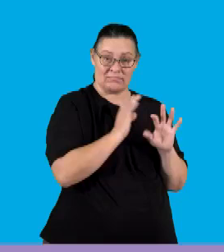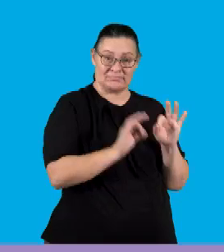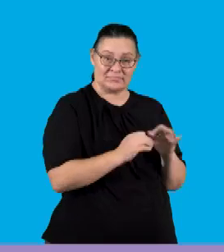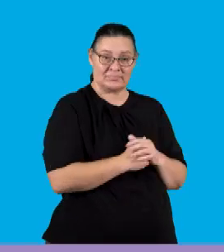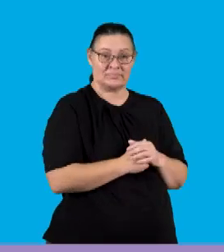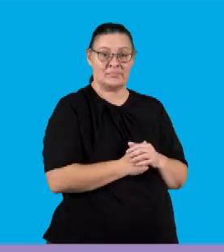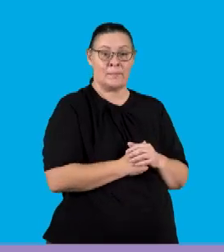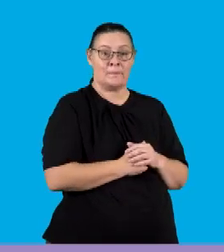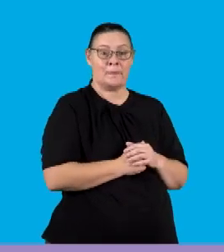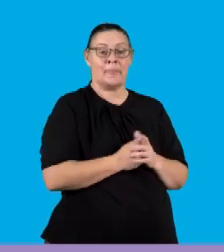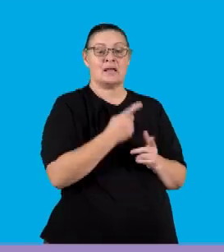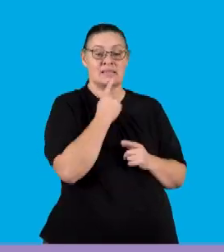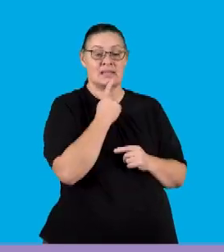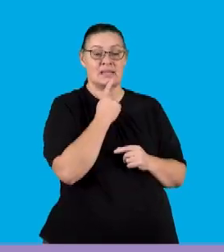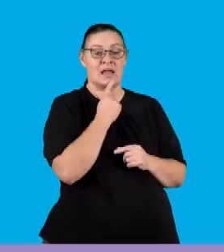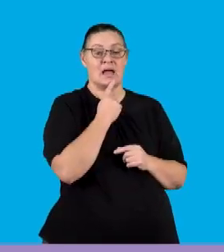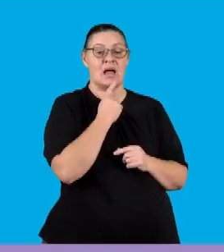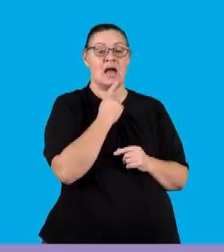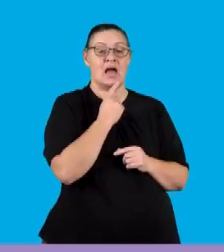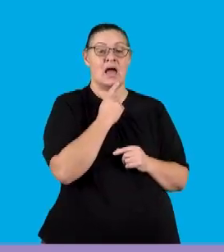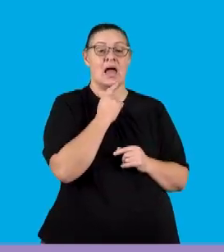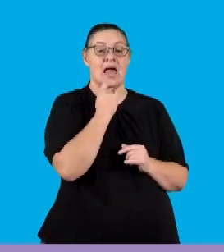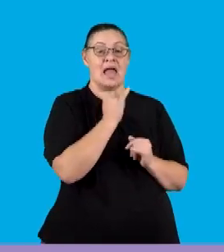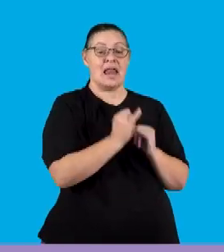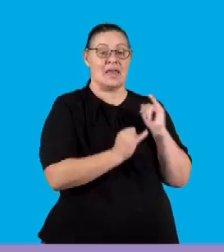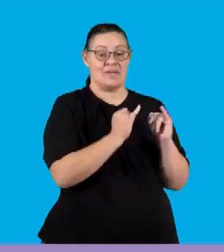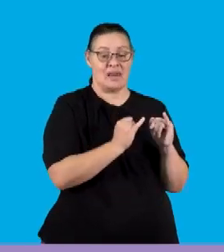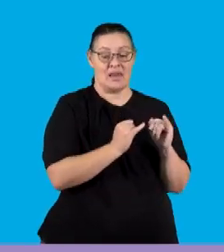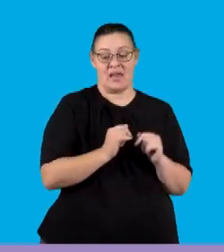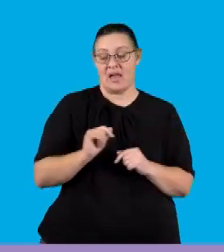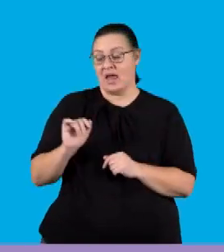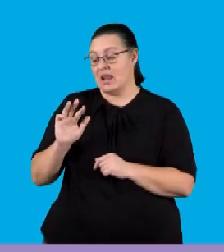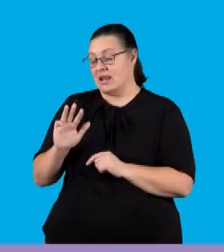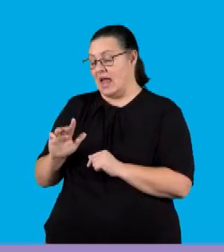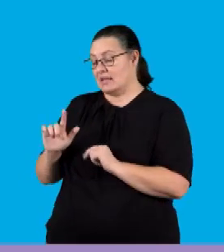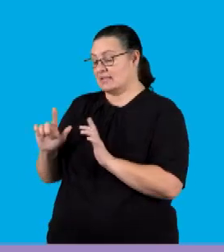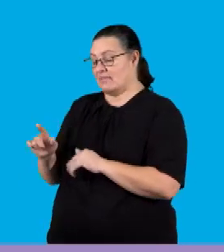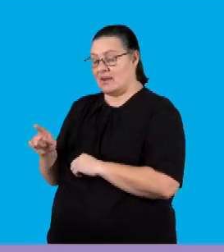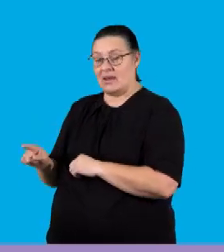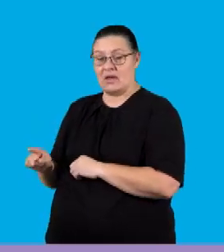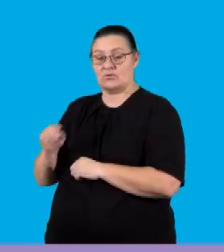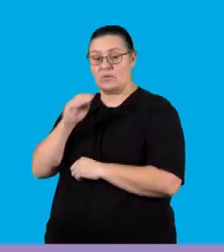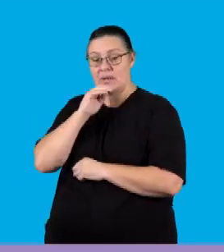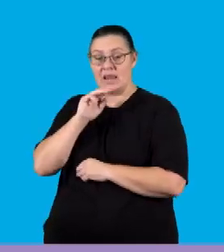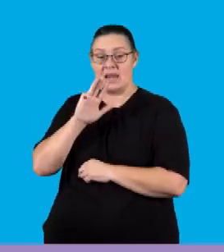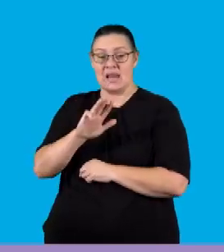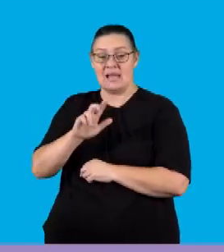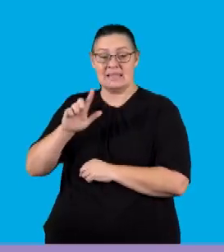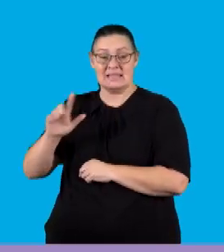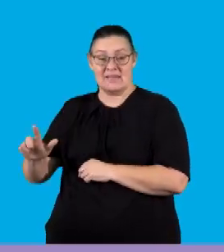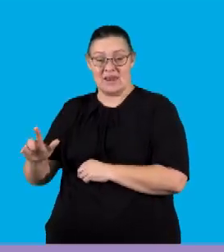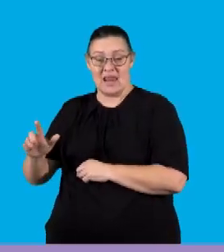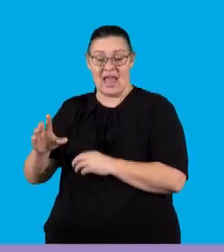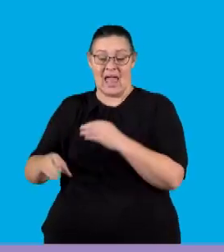So we have been given there a 97, and we are going to apply the additive inverse of minus 2 by